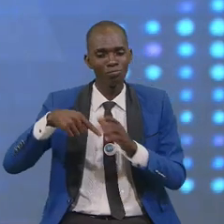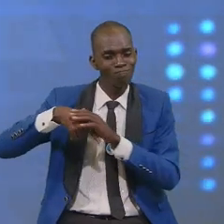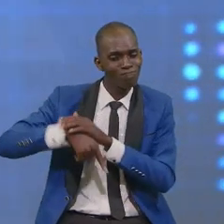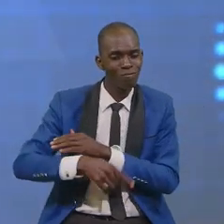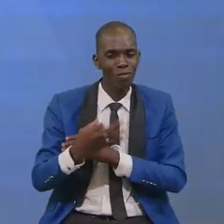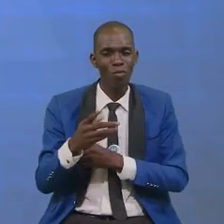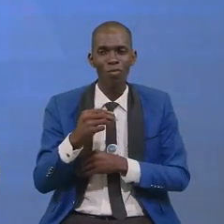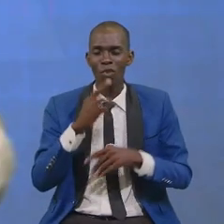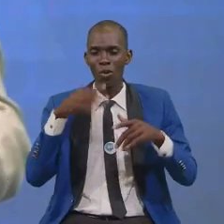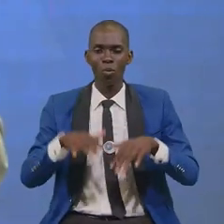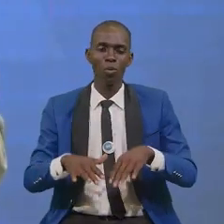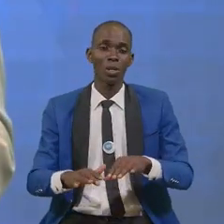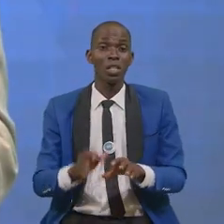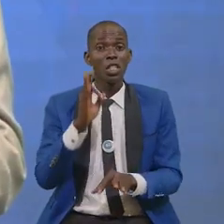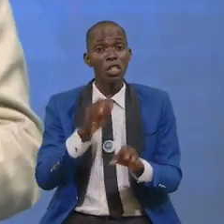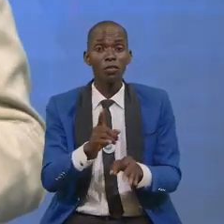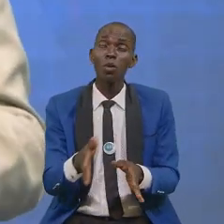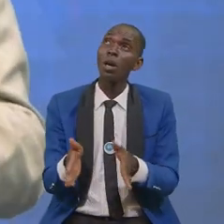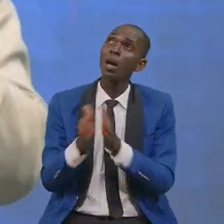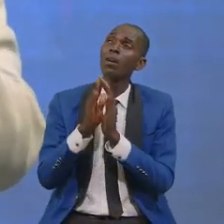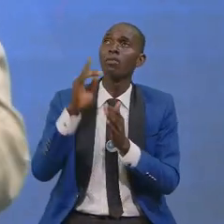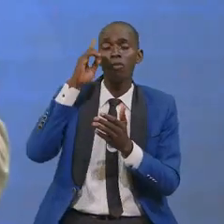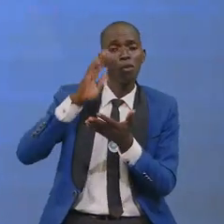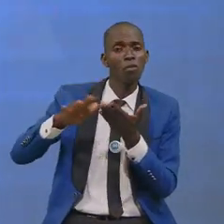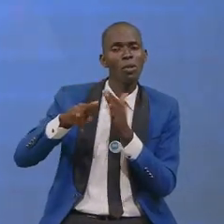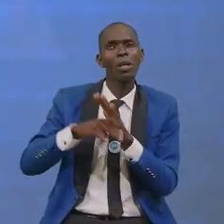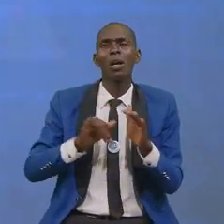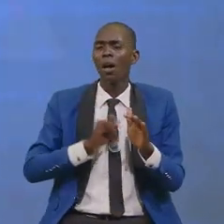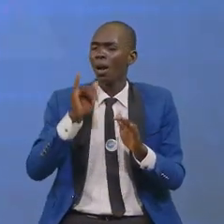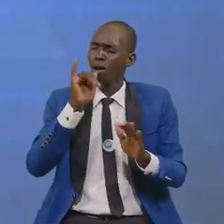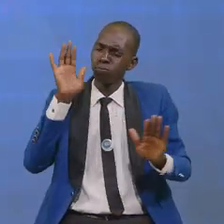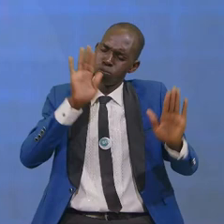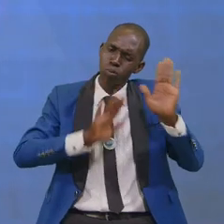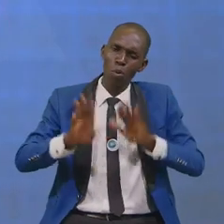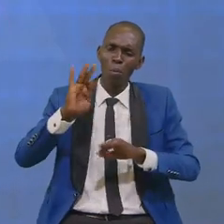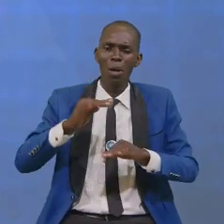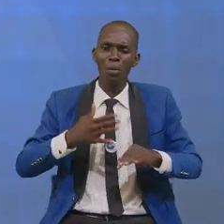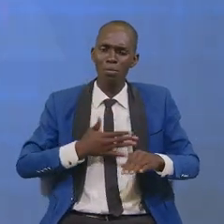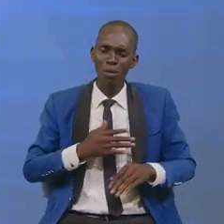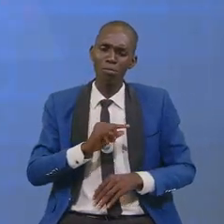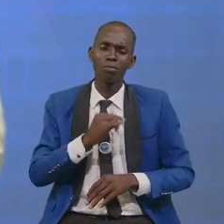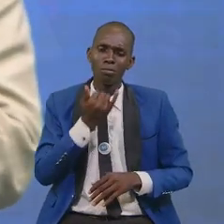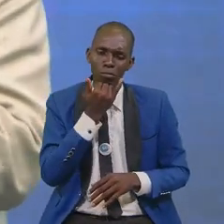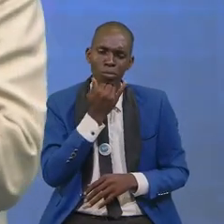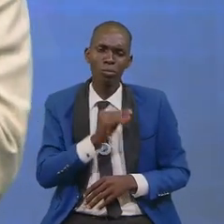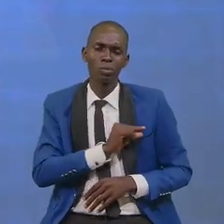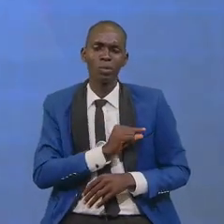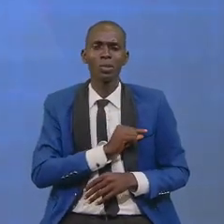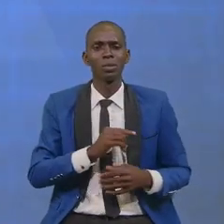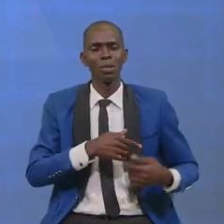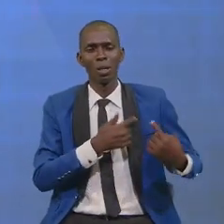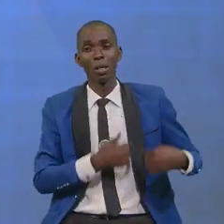want forgiveness, I'm troubled by a guilty conscience, it's not going to say no. He is going to give